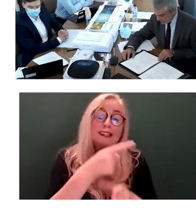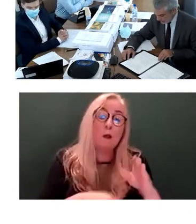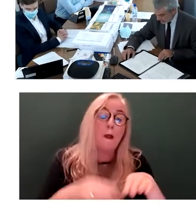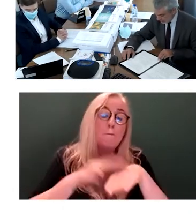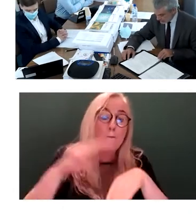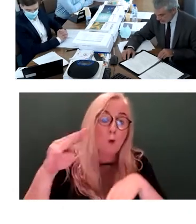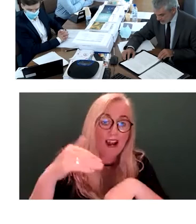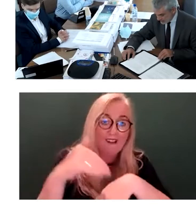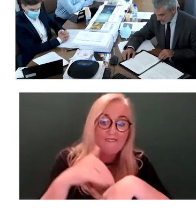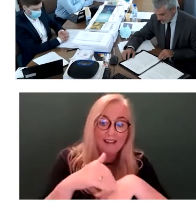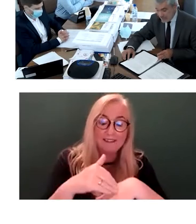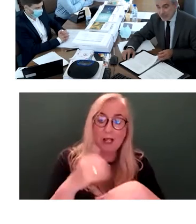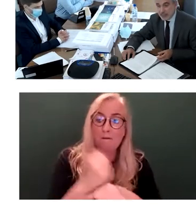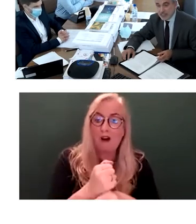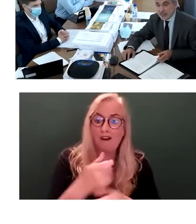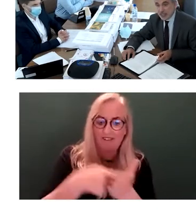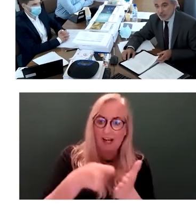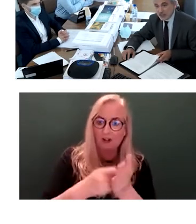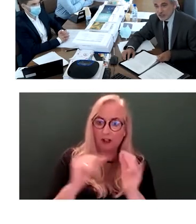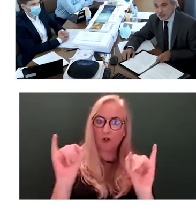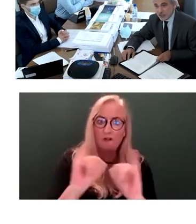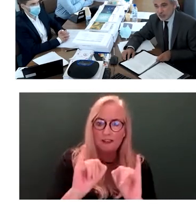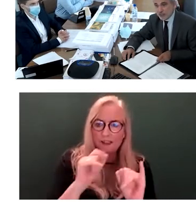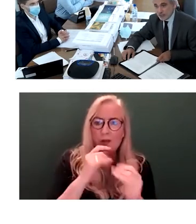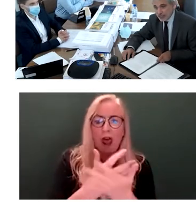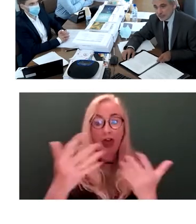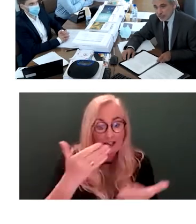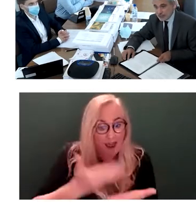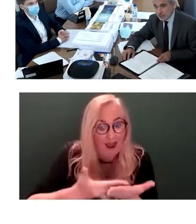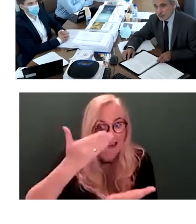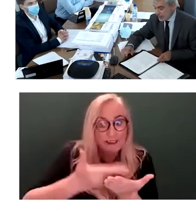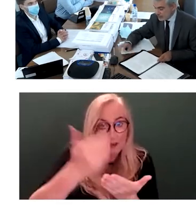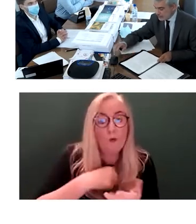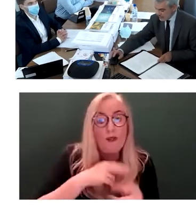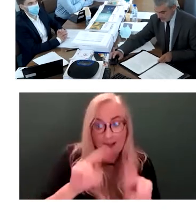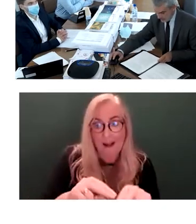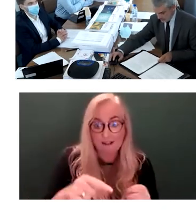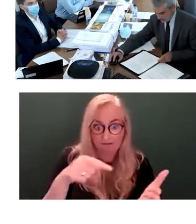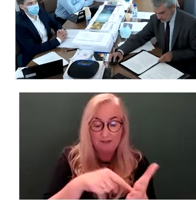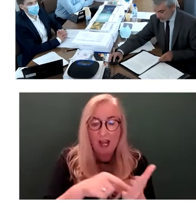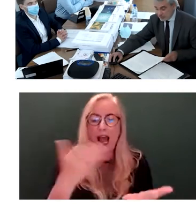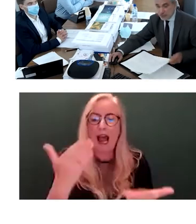the global financial crisis, and I think there are a lot of lessons we can learn from that crisis to do better